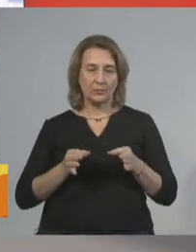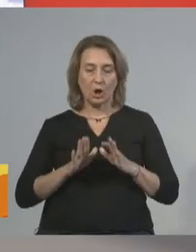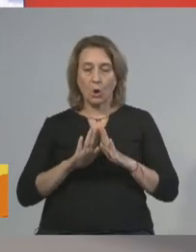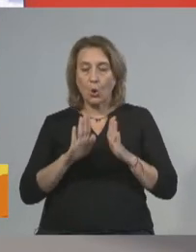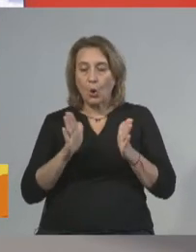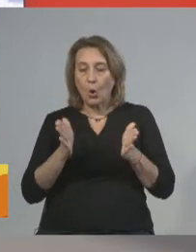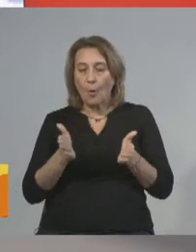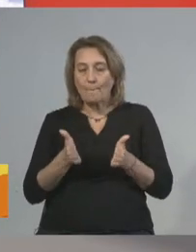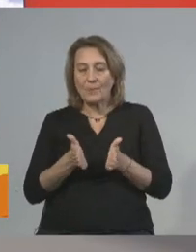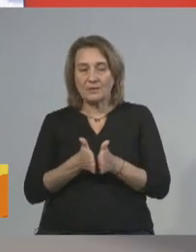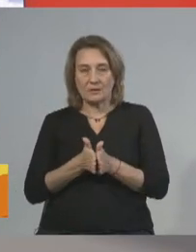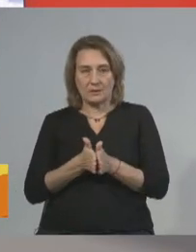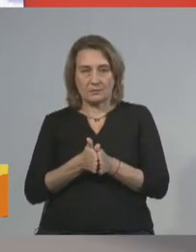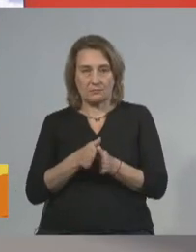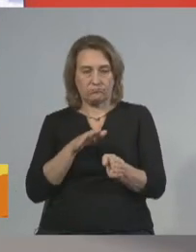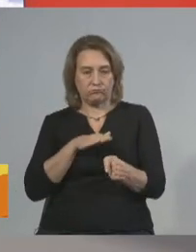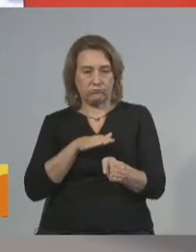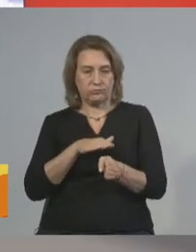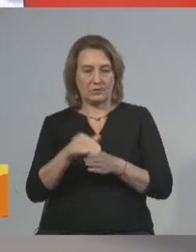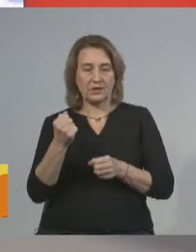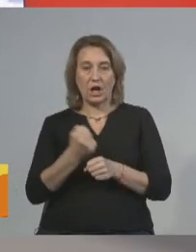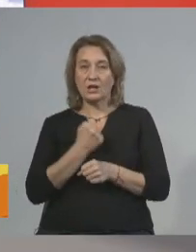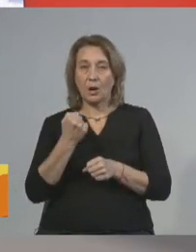balance of thoughts